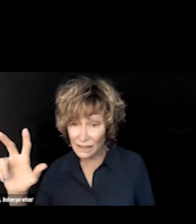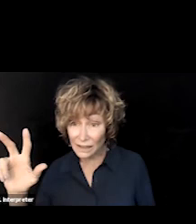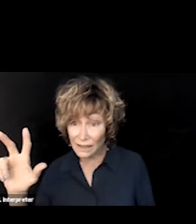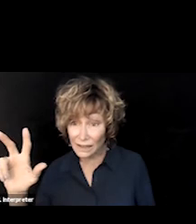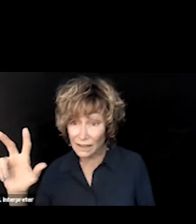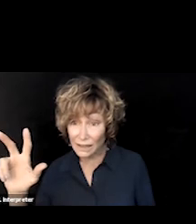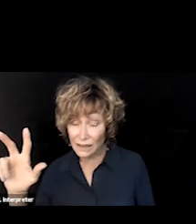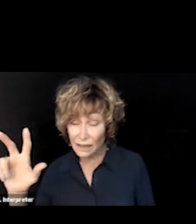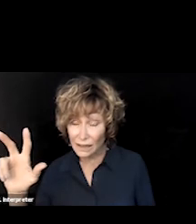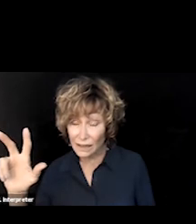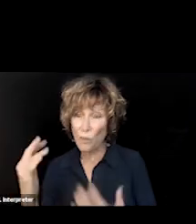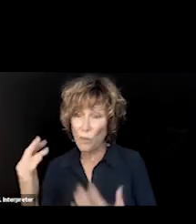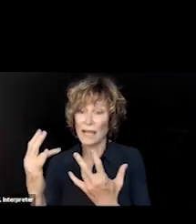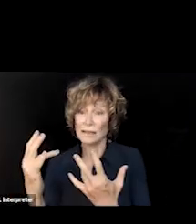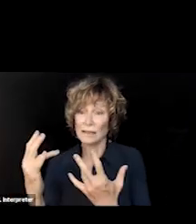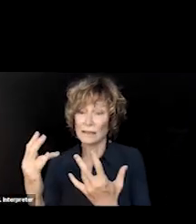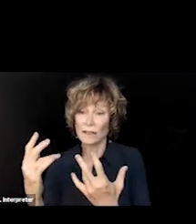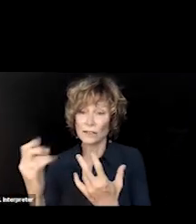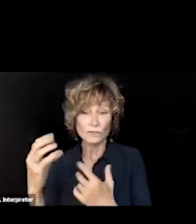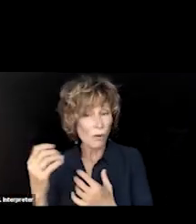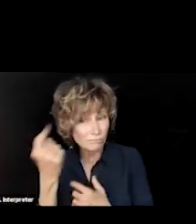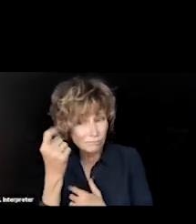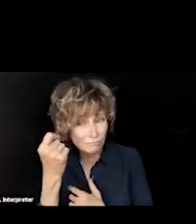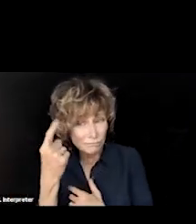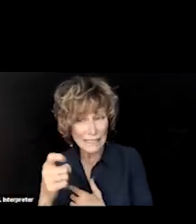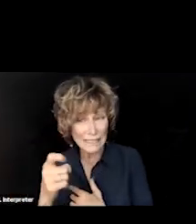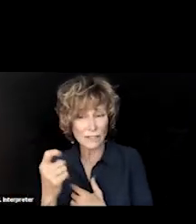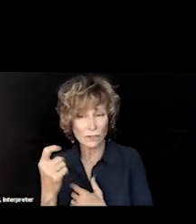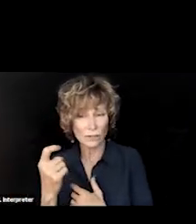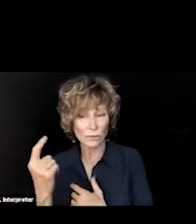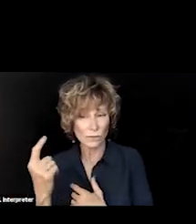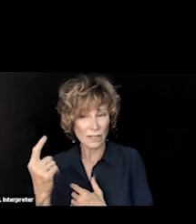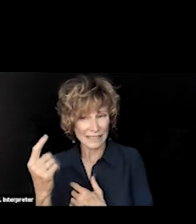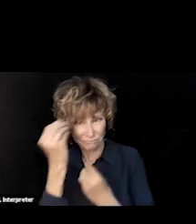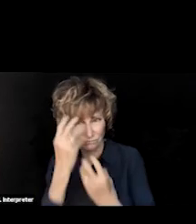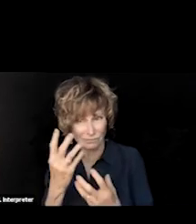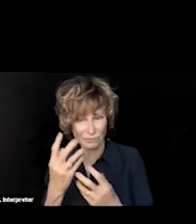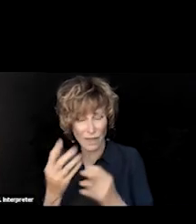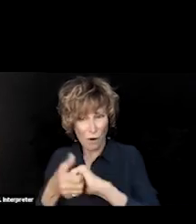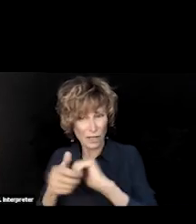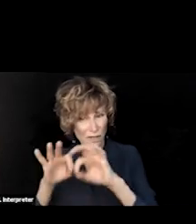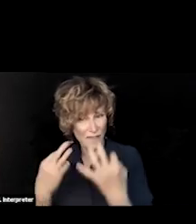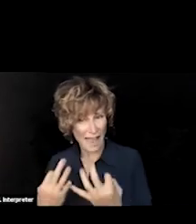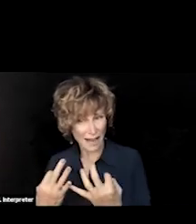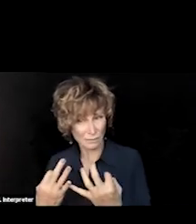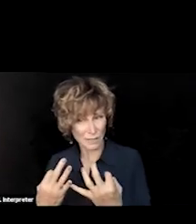back, we need you to be partners. So we need to do something different about partnering with families all the way along. And I think the